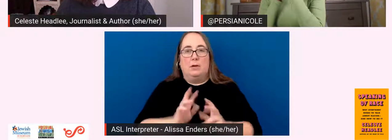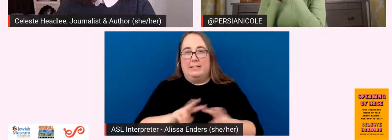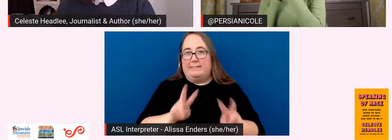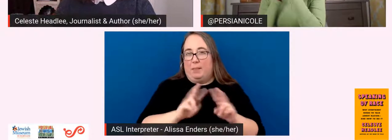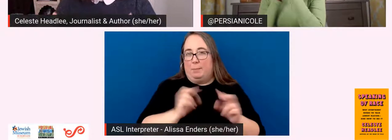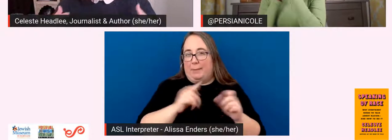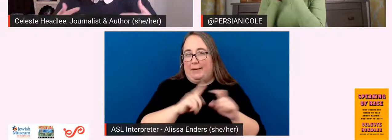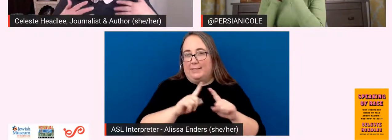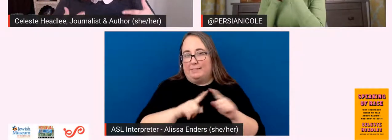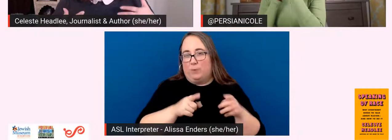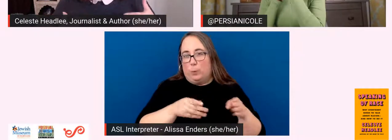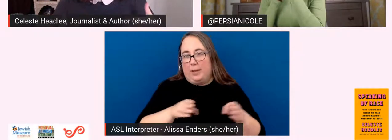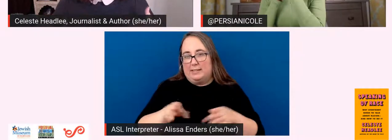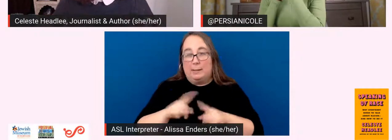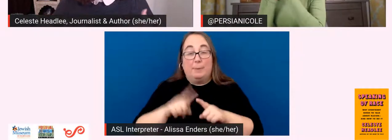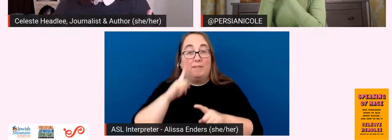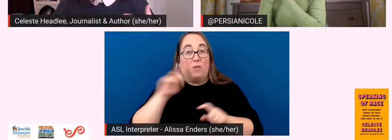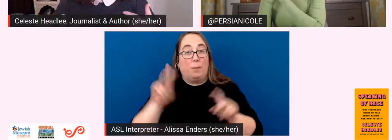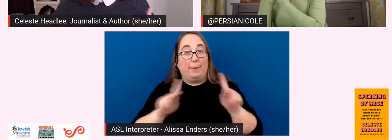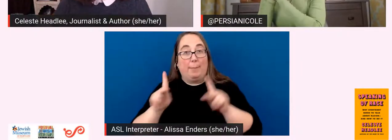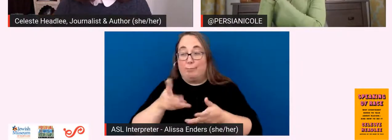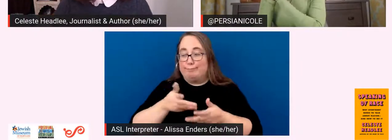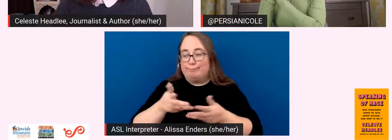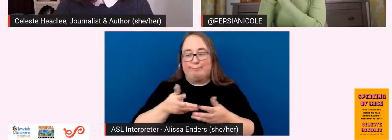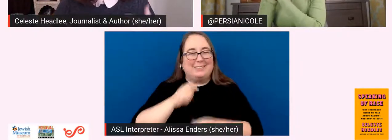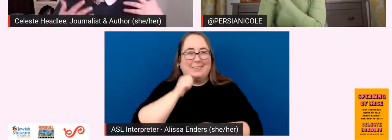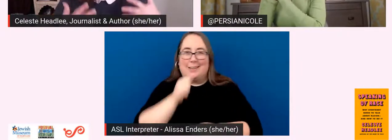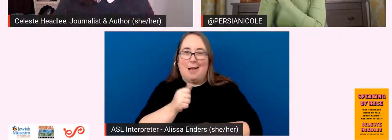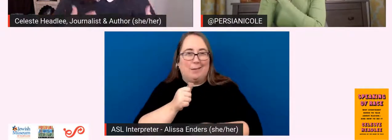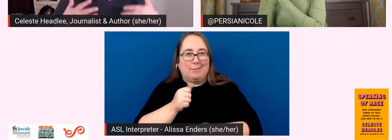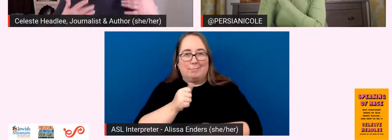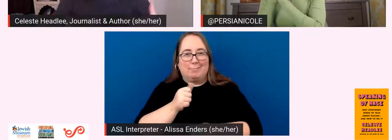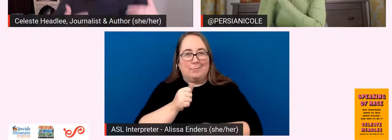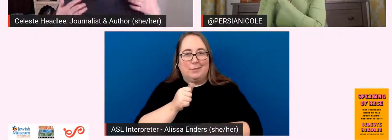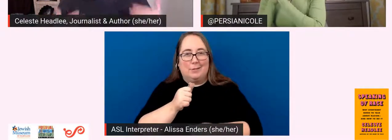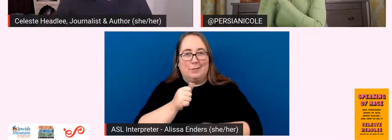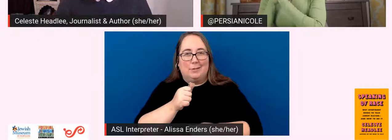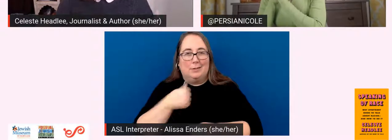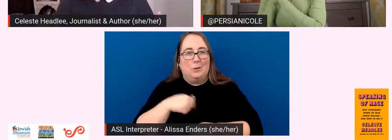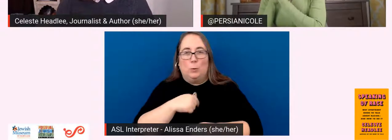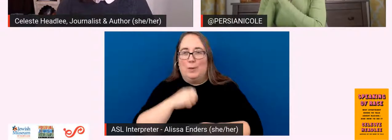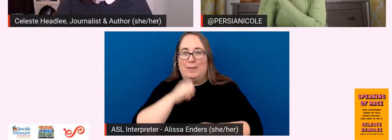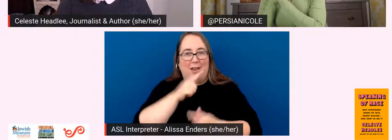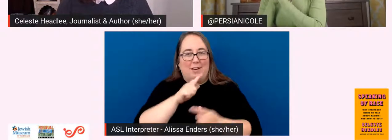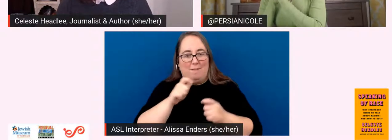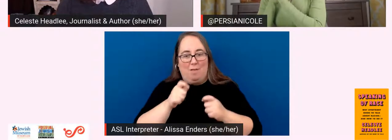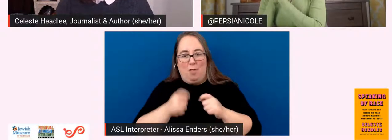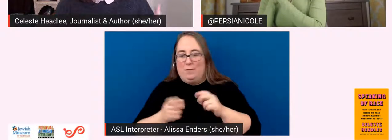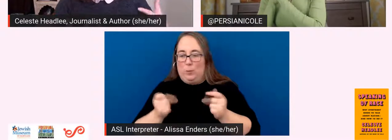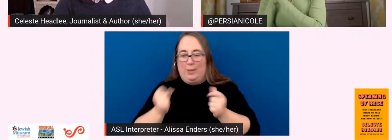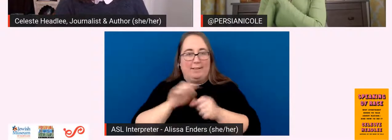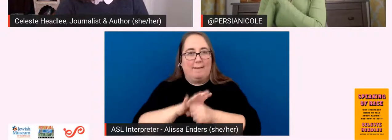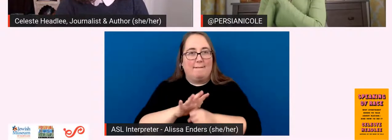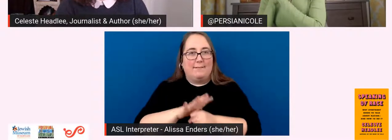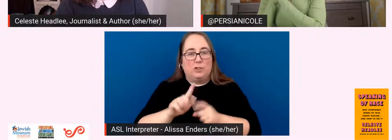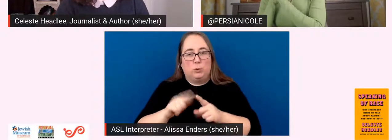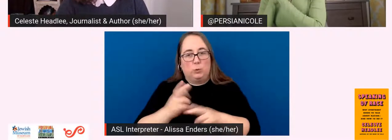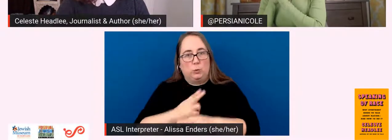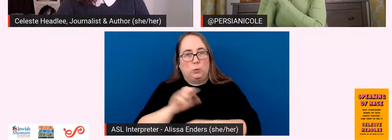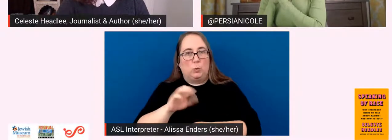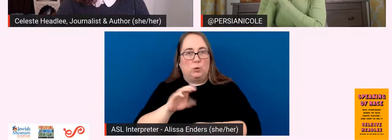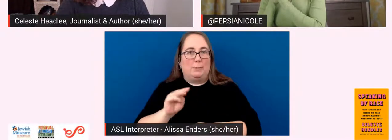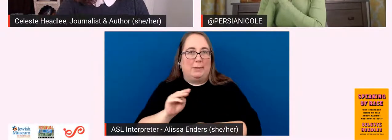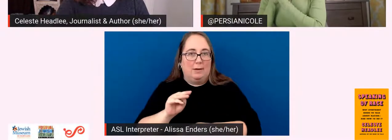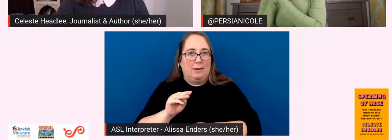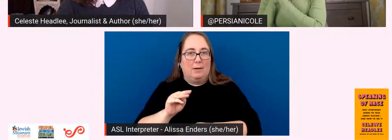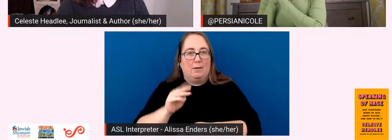number of ways. But for human interactions, it is not. We simply have not evolved quickly enough to use social media as